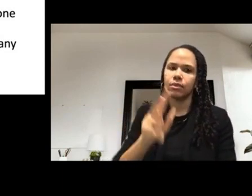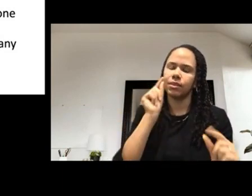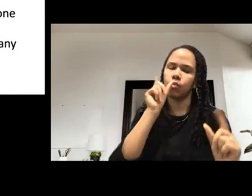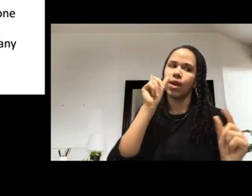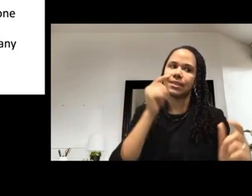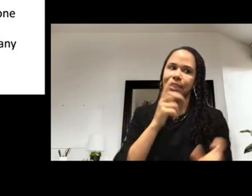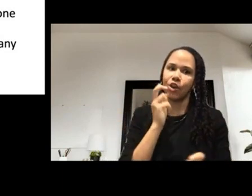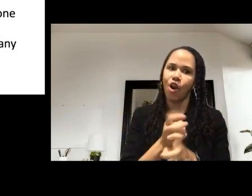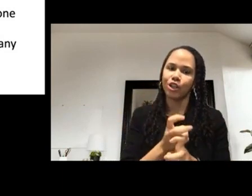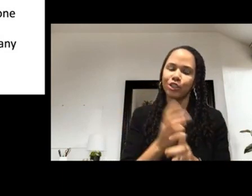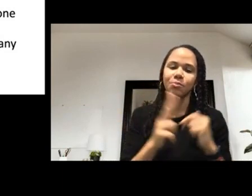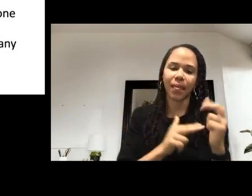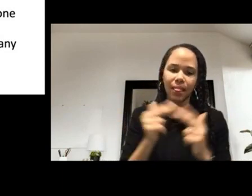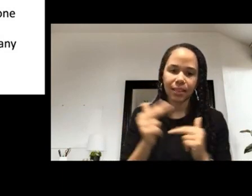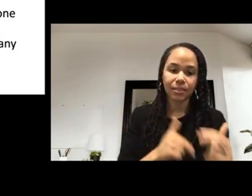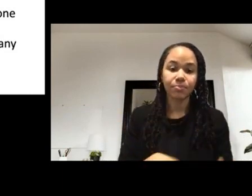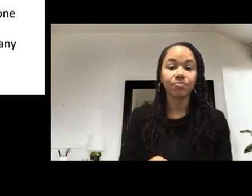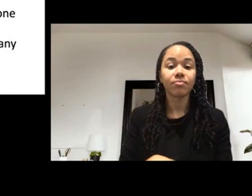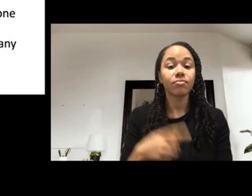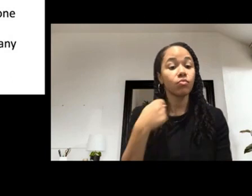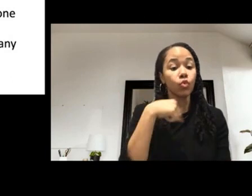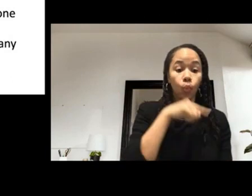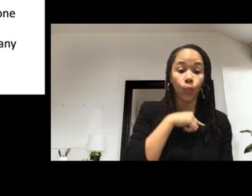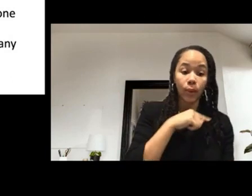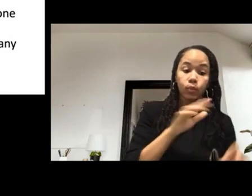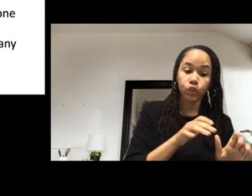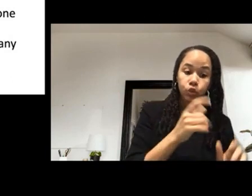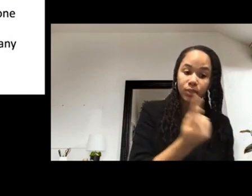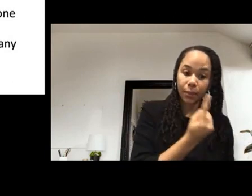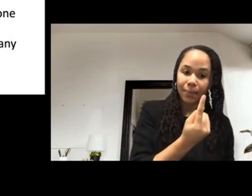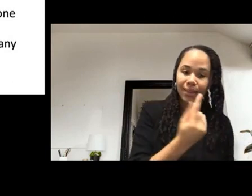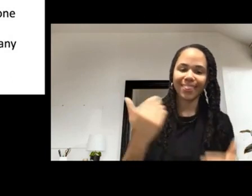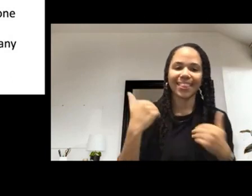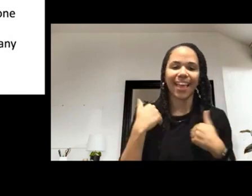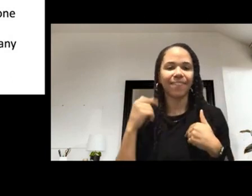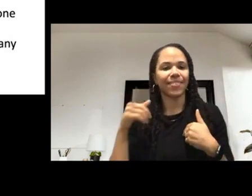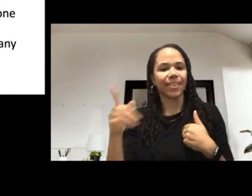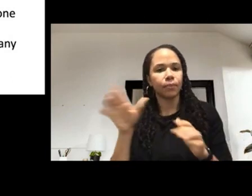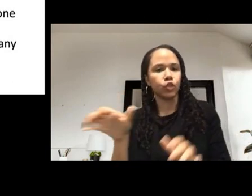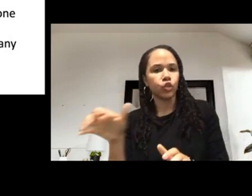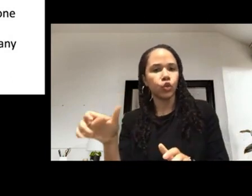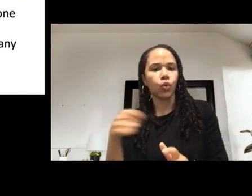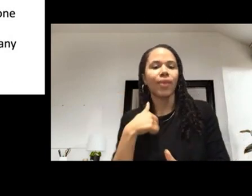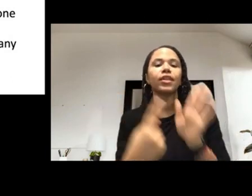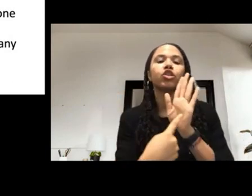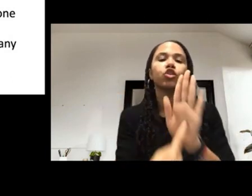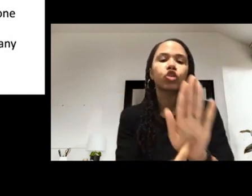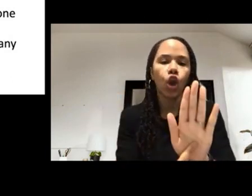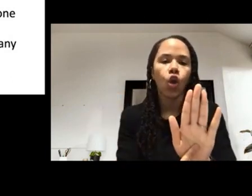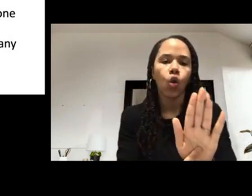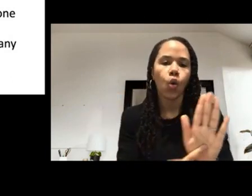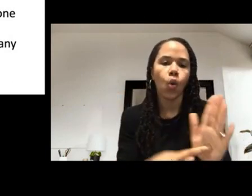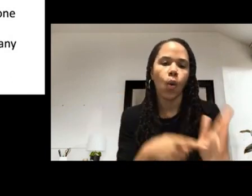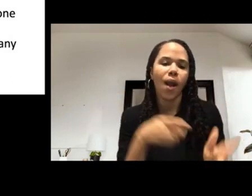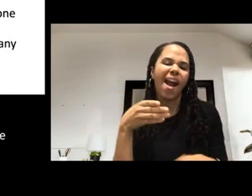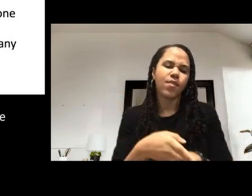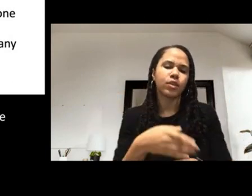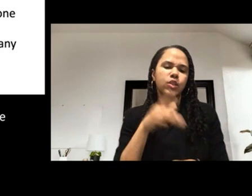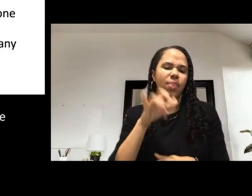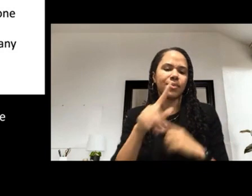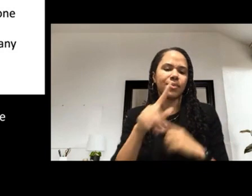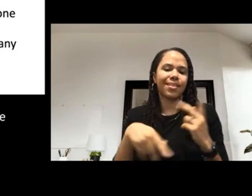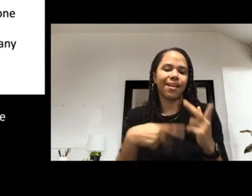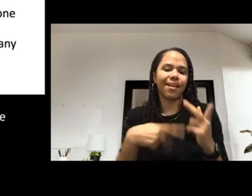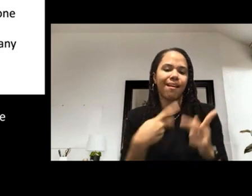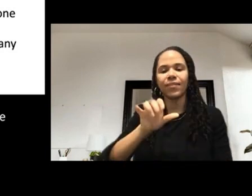We would do something, then we'd have them do something, and then we would ask one of them to show us what they did. And that was a cycle of about like 3 minutes each